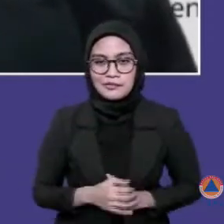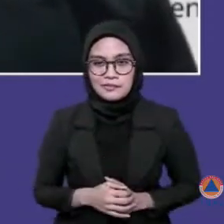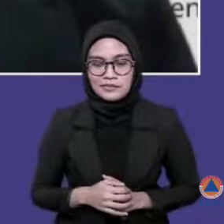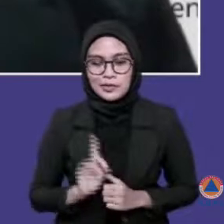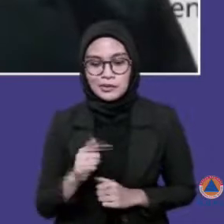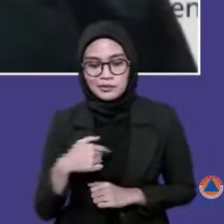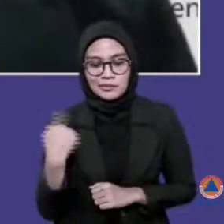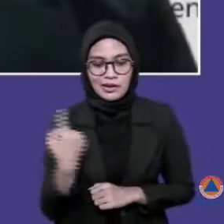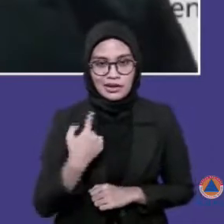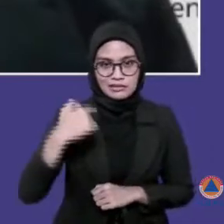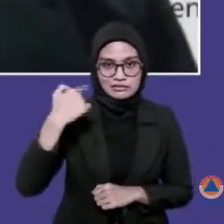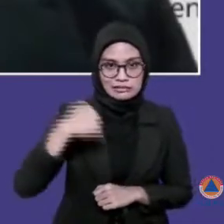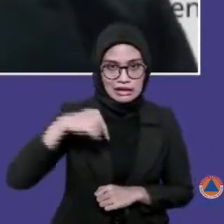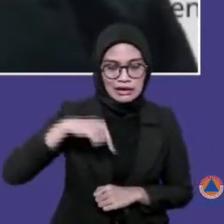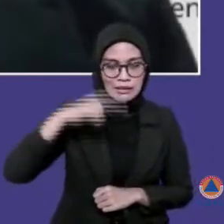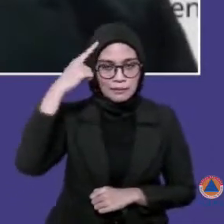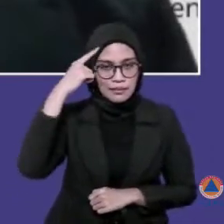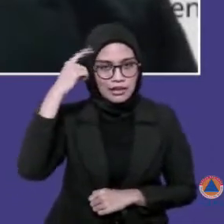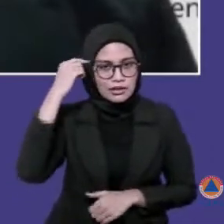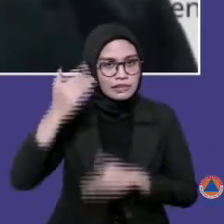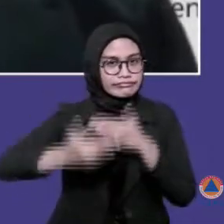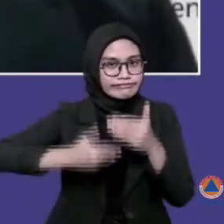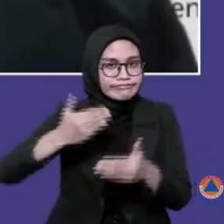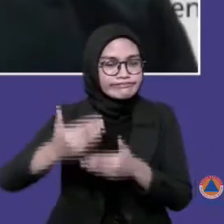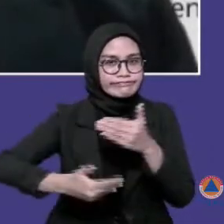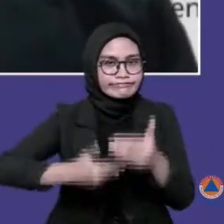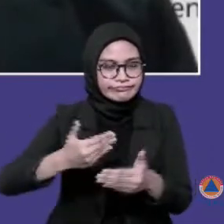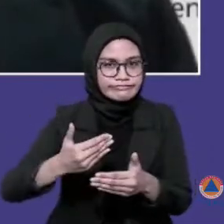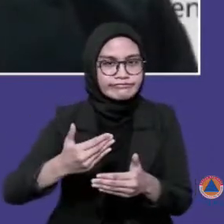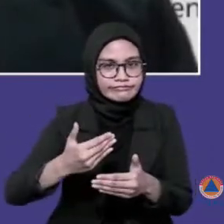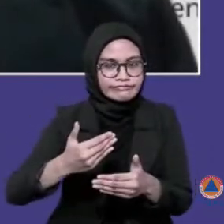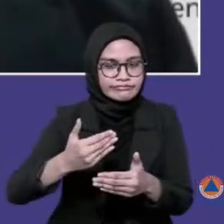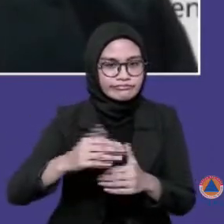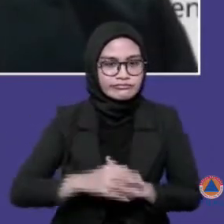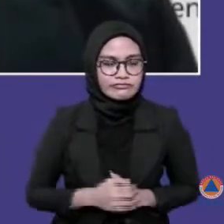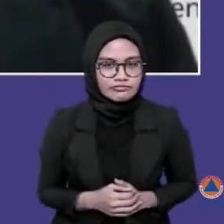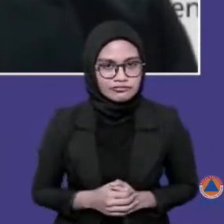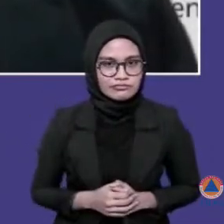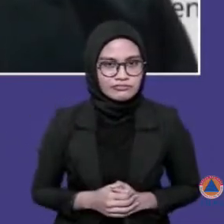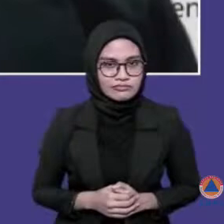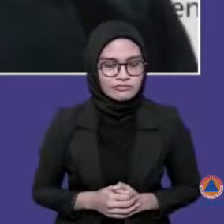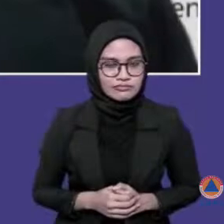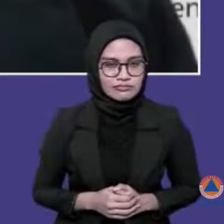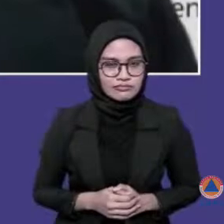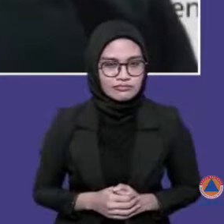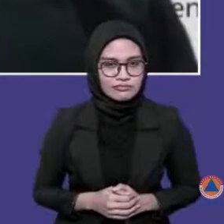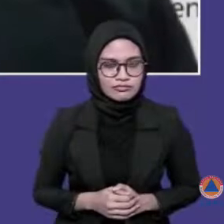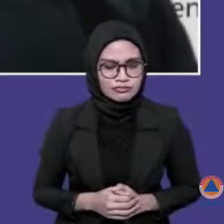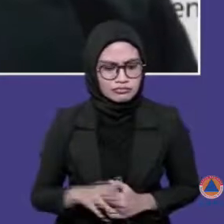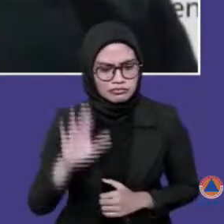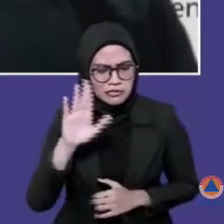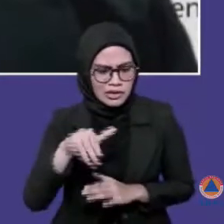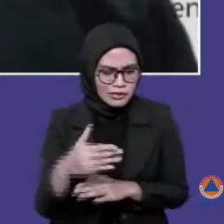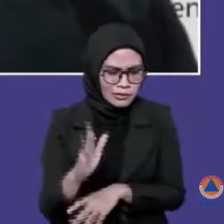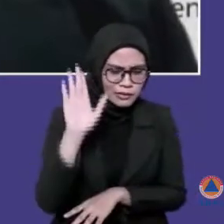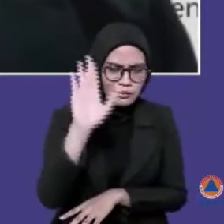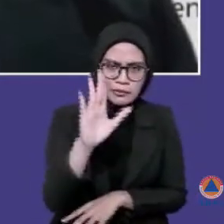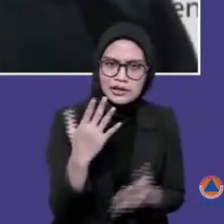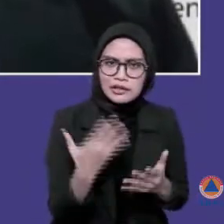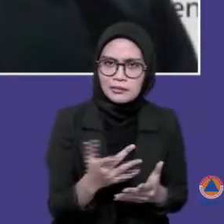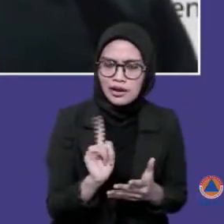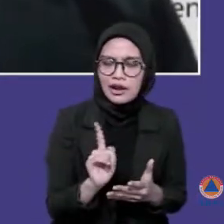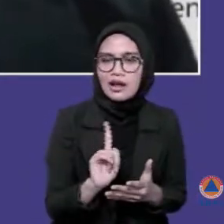we've learned, this pandemic has many twists and turns, and it's going to be carrying on at least for part of next year.